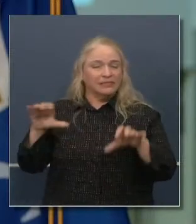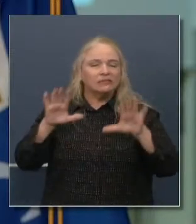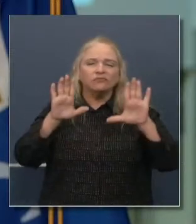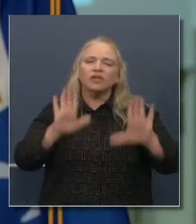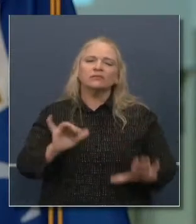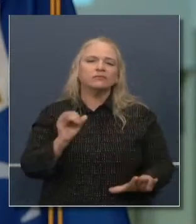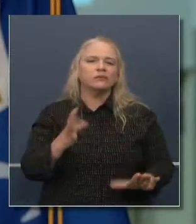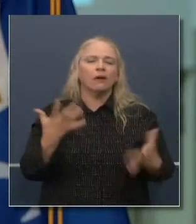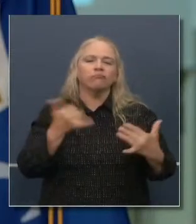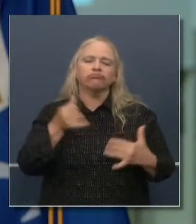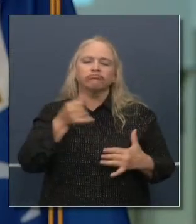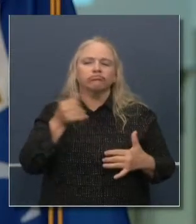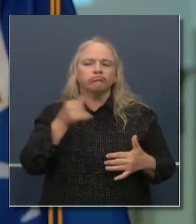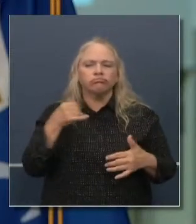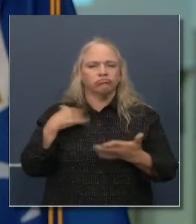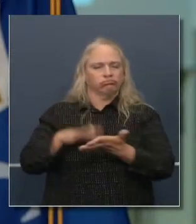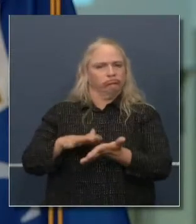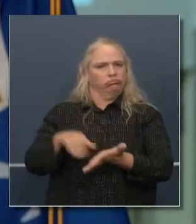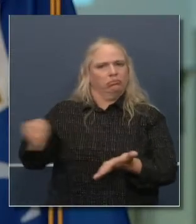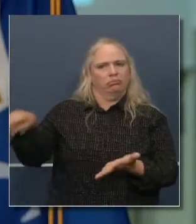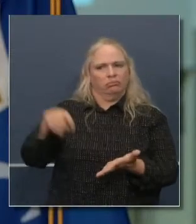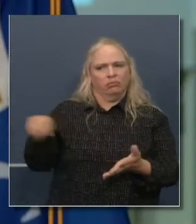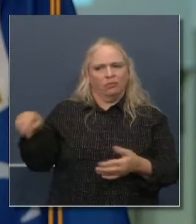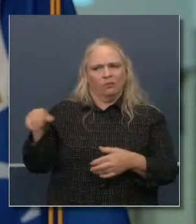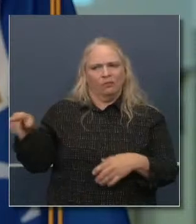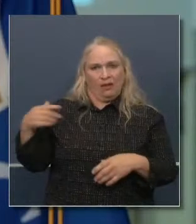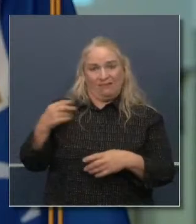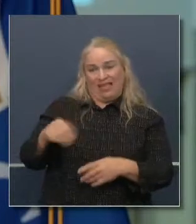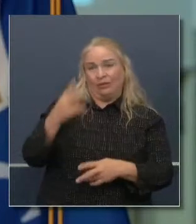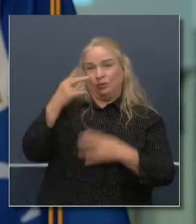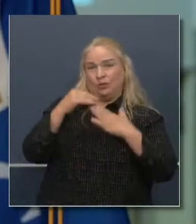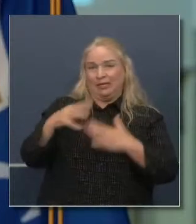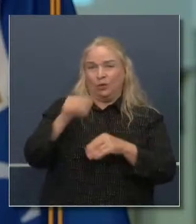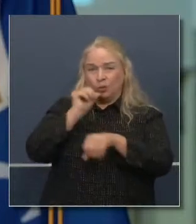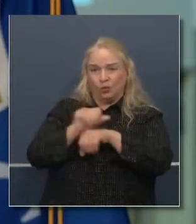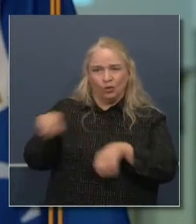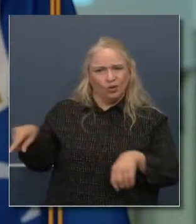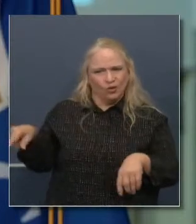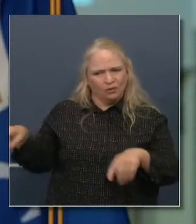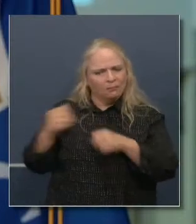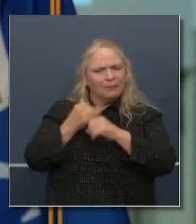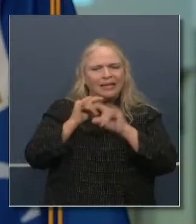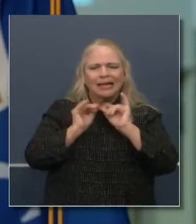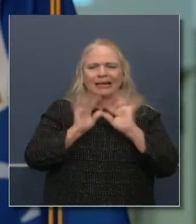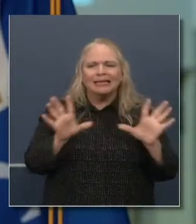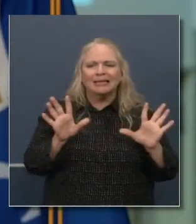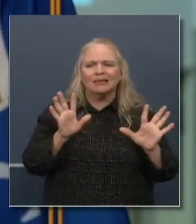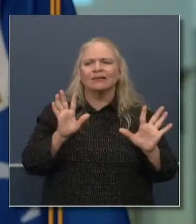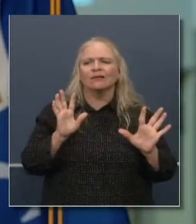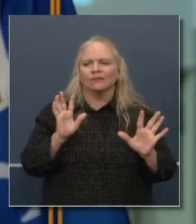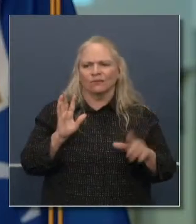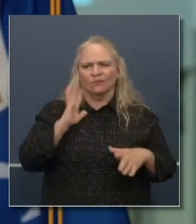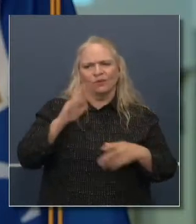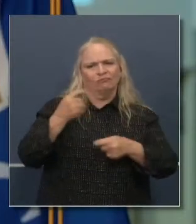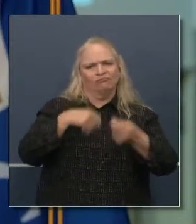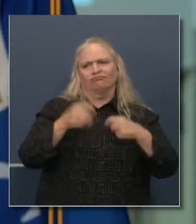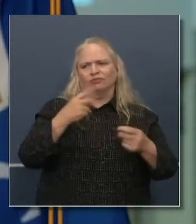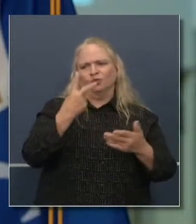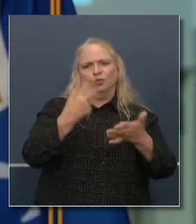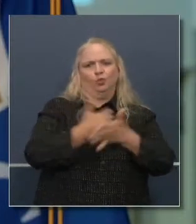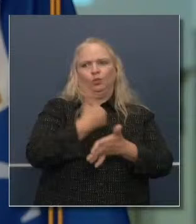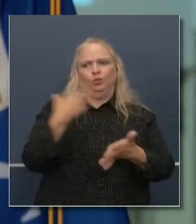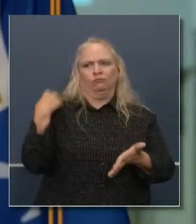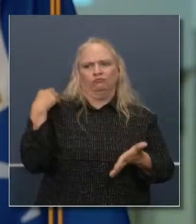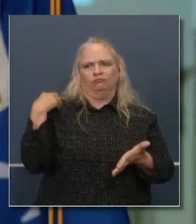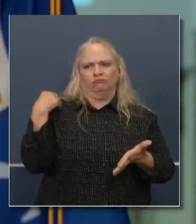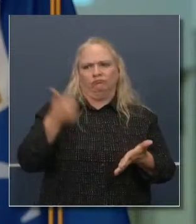I complimented its two co-chairs and made it clear that we would be announcing two new co-chairs. In the presentation today, I reinforced and